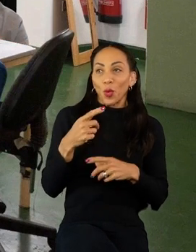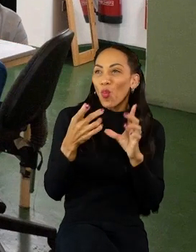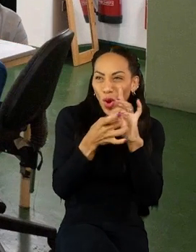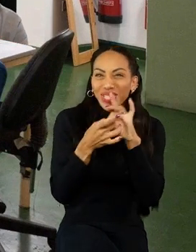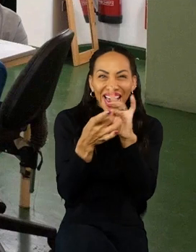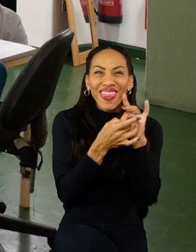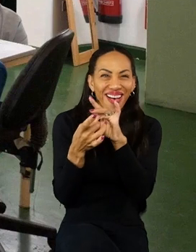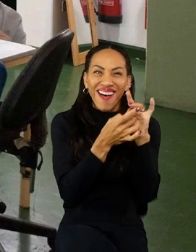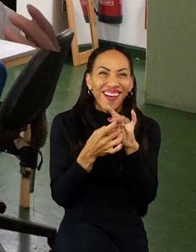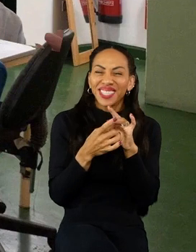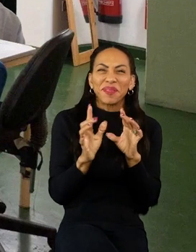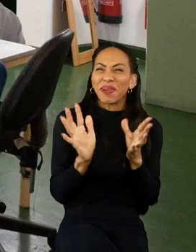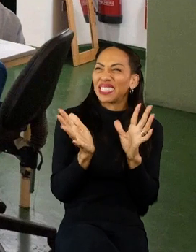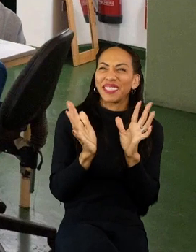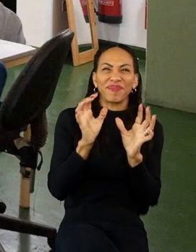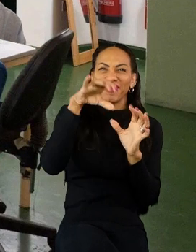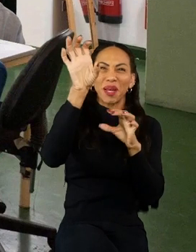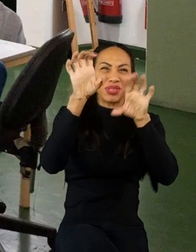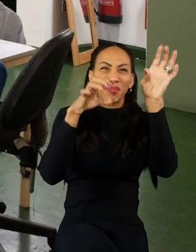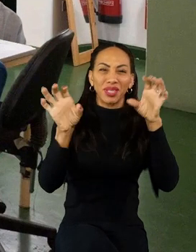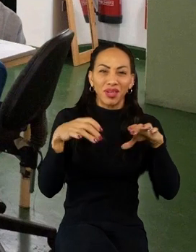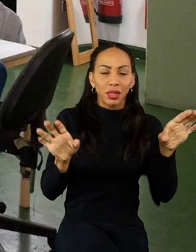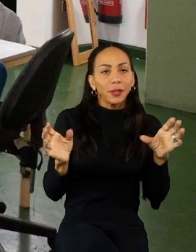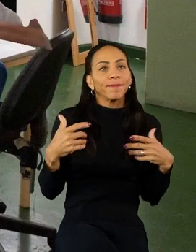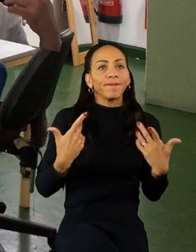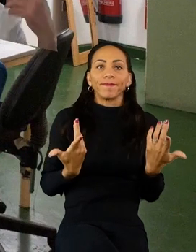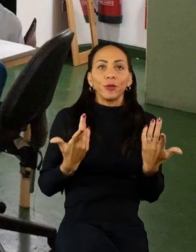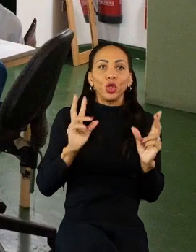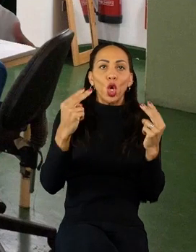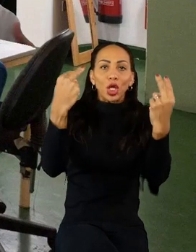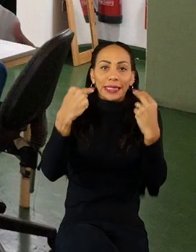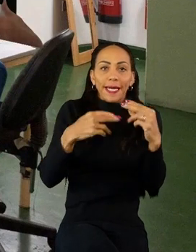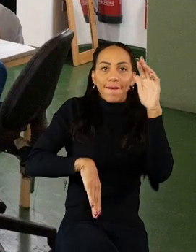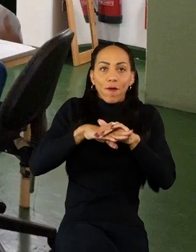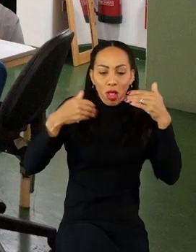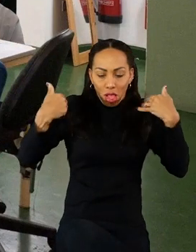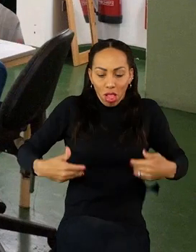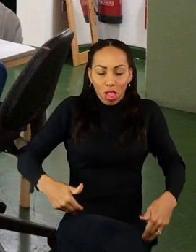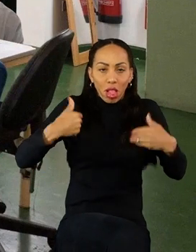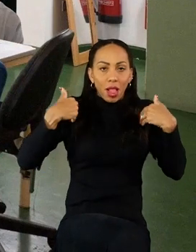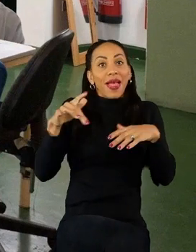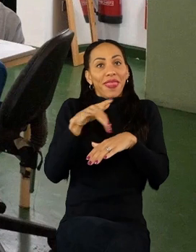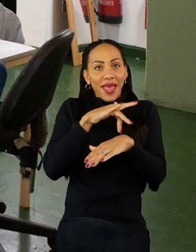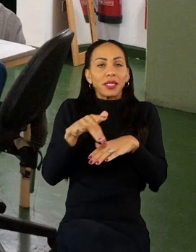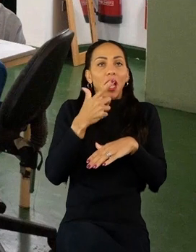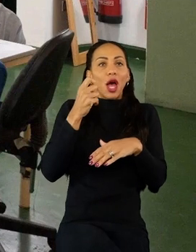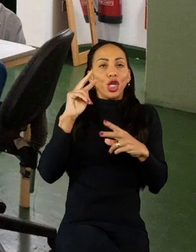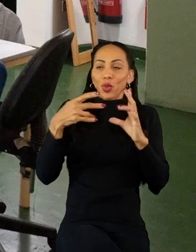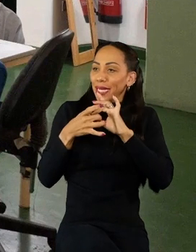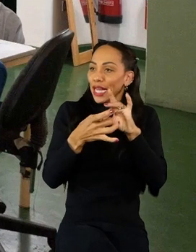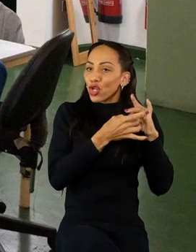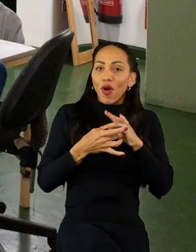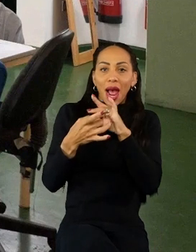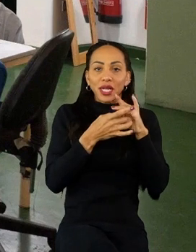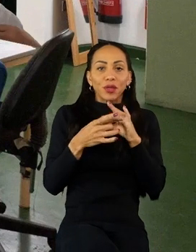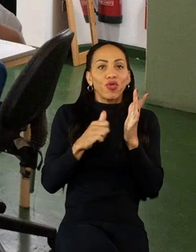full figure, that's the limitation. You know, on a theatre stage, you are full figure. You can, you know, interact